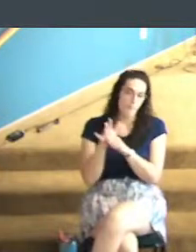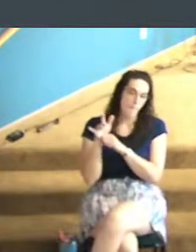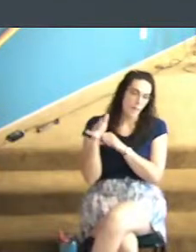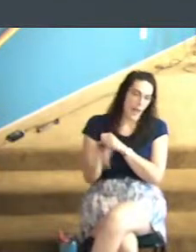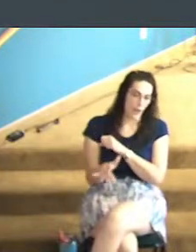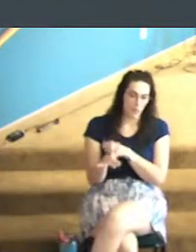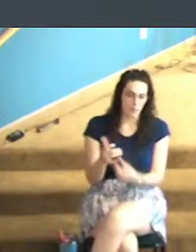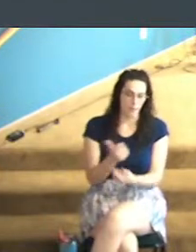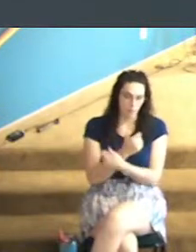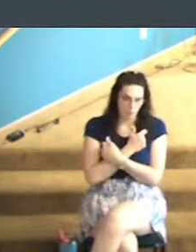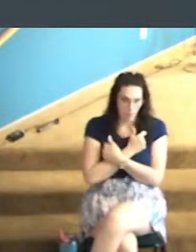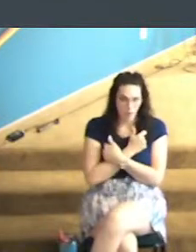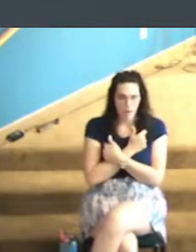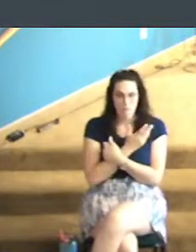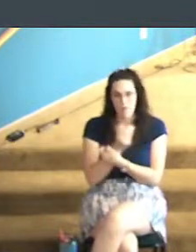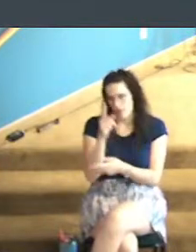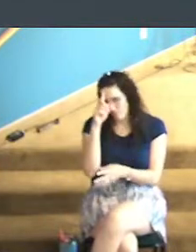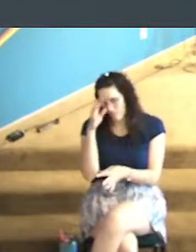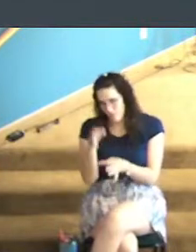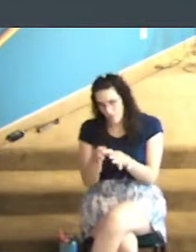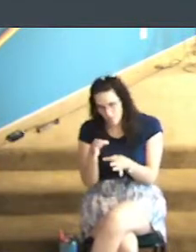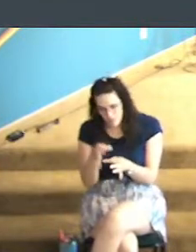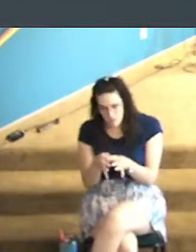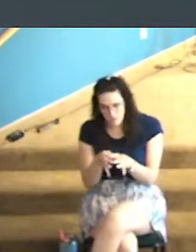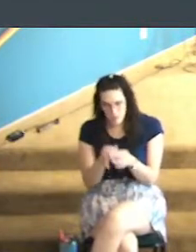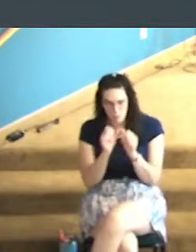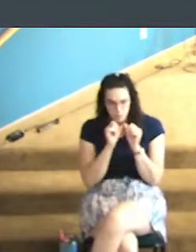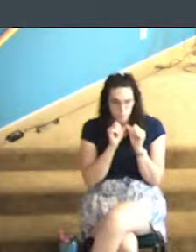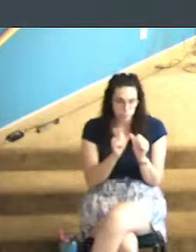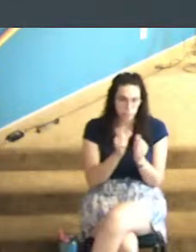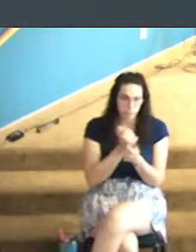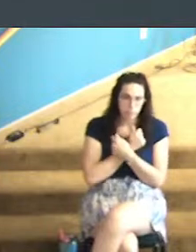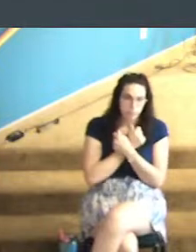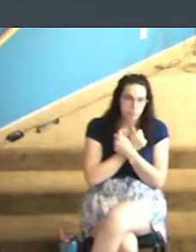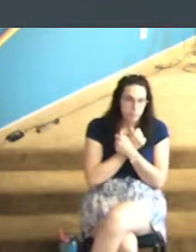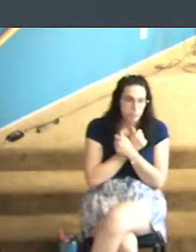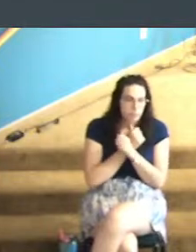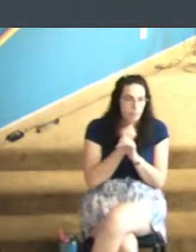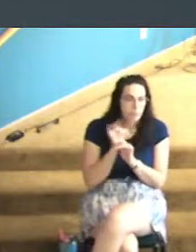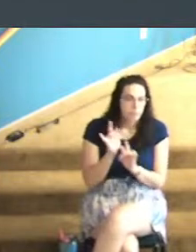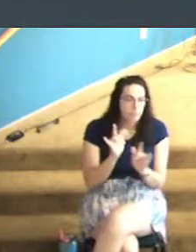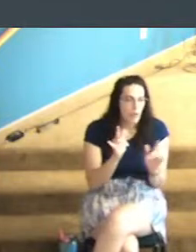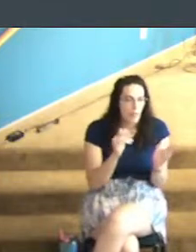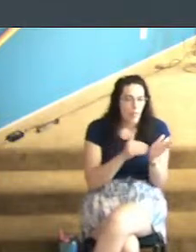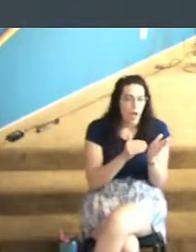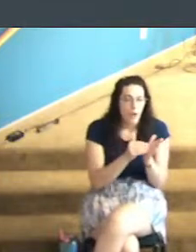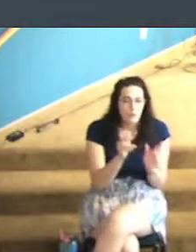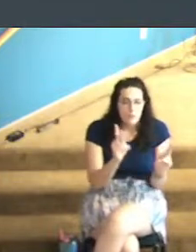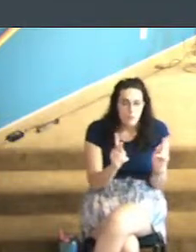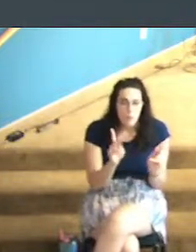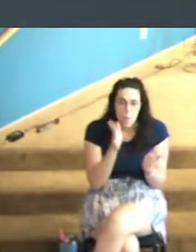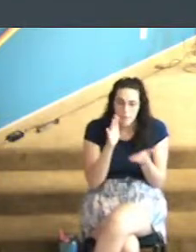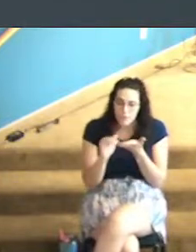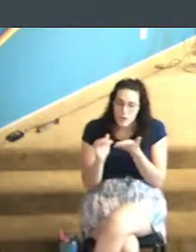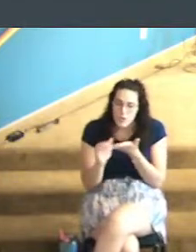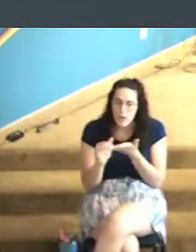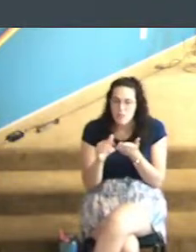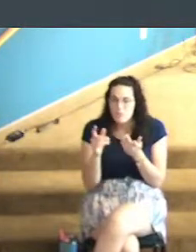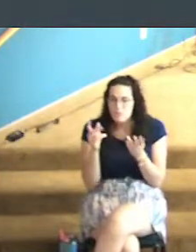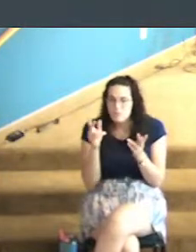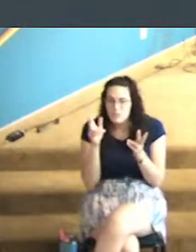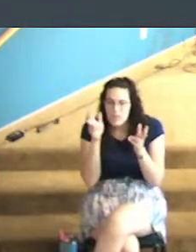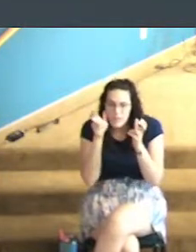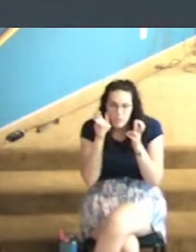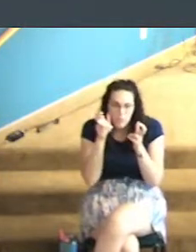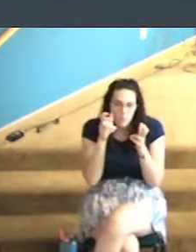in love and faithfulness, maintaining love to thousands, and forgiving wickedness, rebellion,